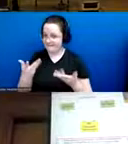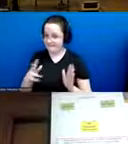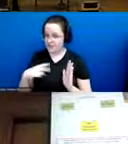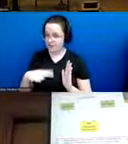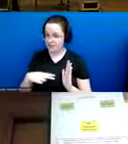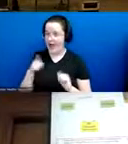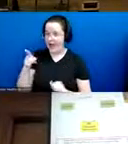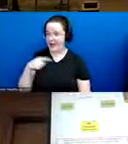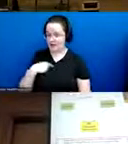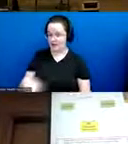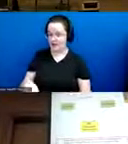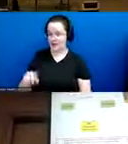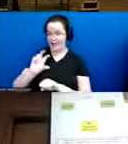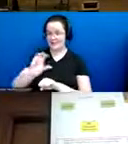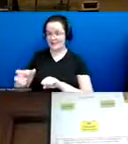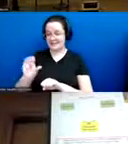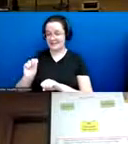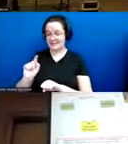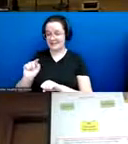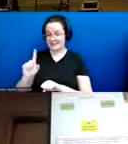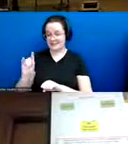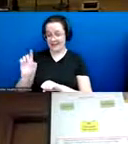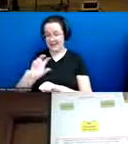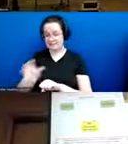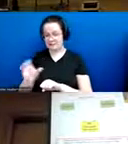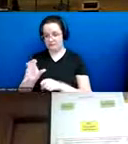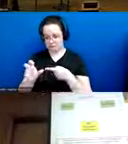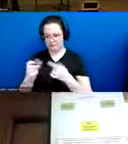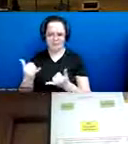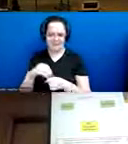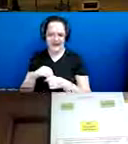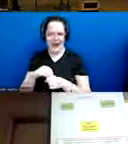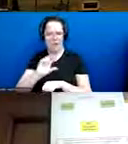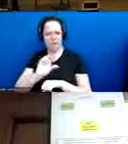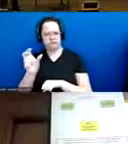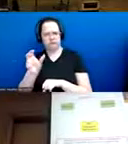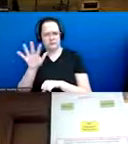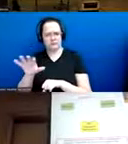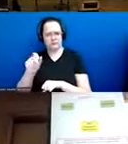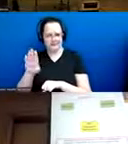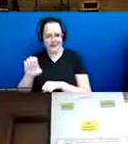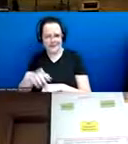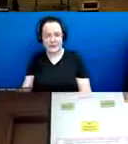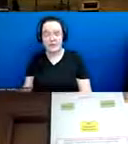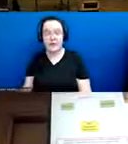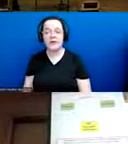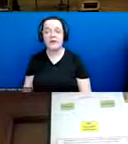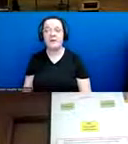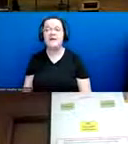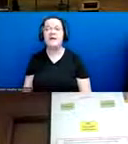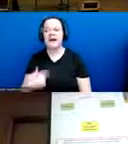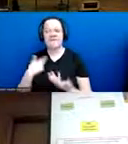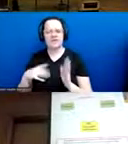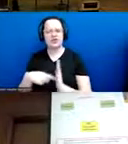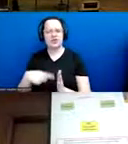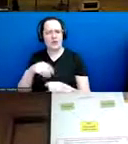Chinese satellite, the Misu satellite that is now in space, and they have an entangled source like the one that I showed you in one of the slides. And now they're able to actually